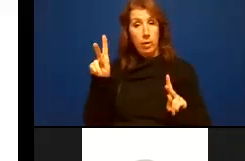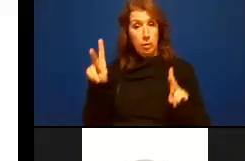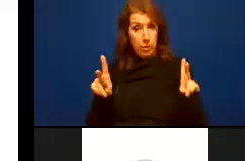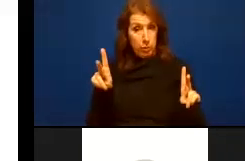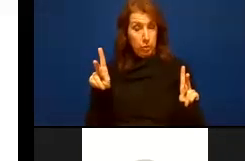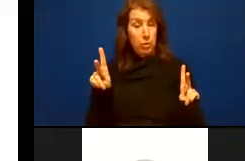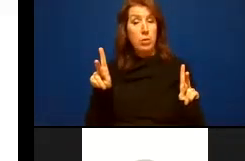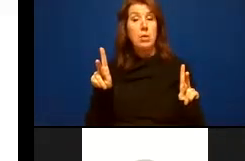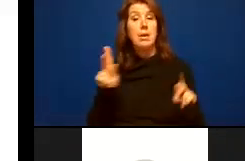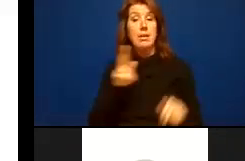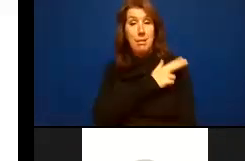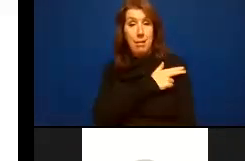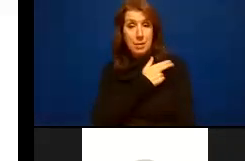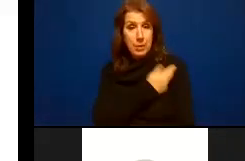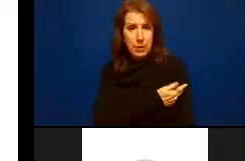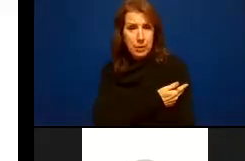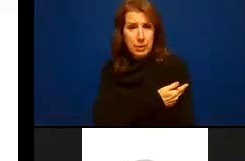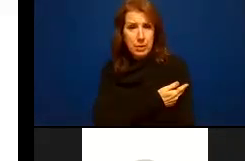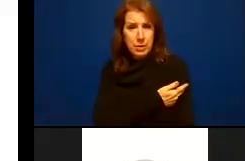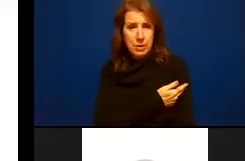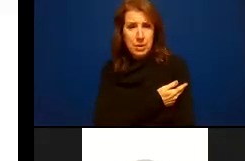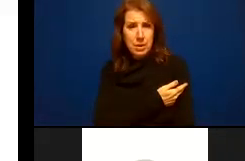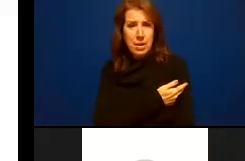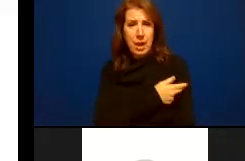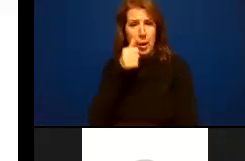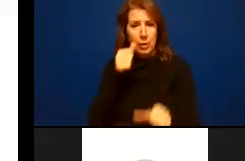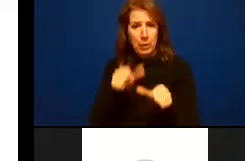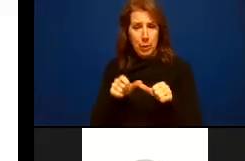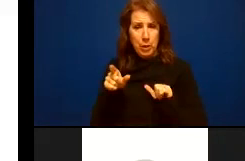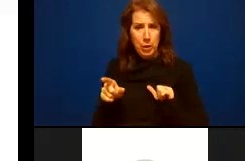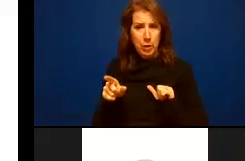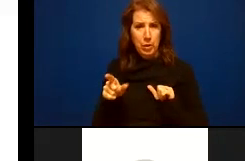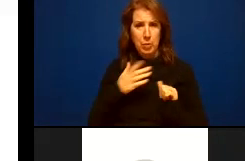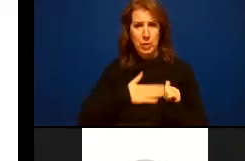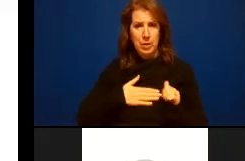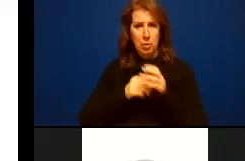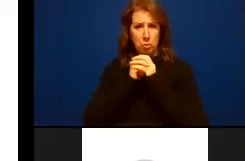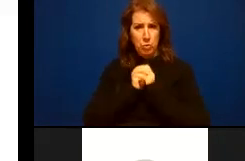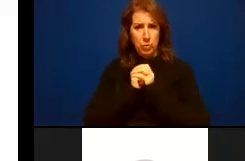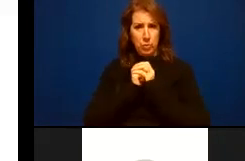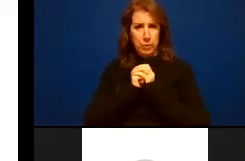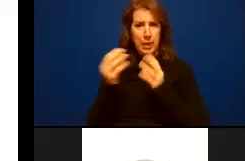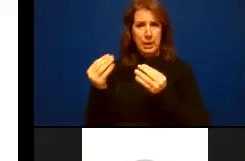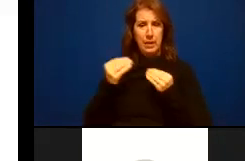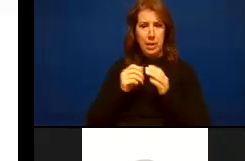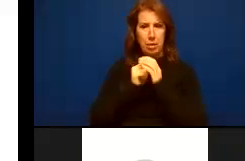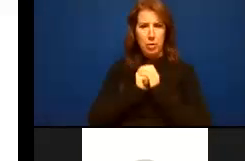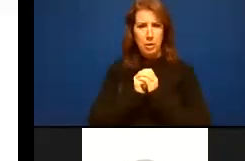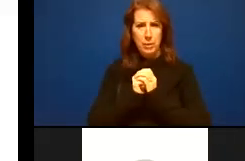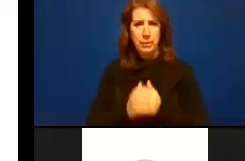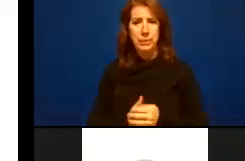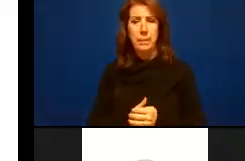institutions, is, I remember you. Give me a prayer. Sometimes I feel good about my